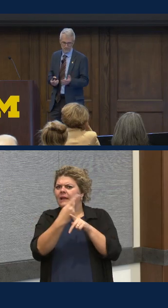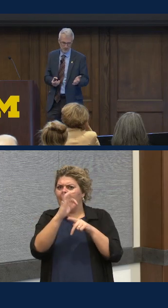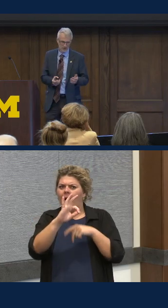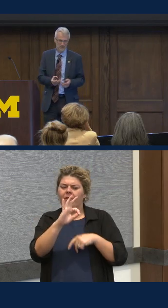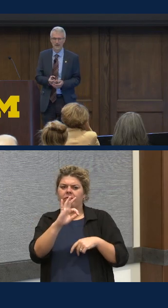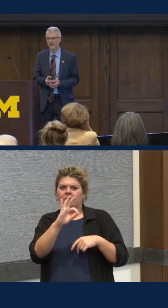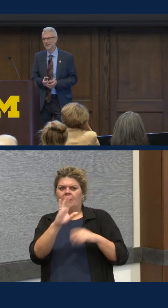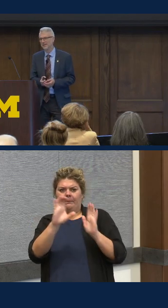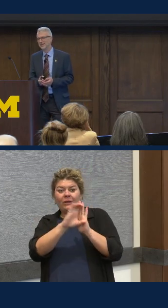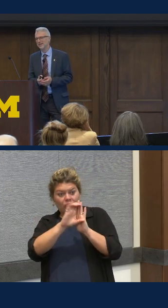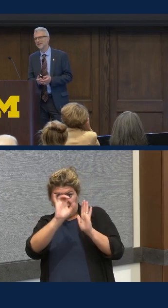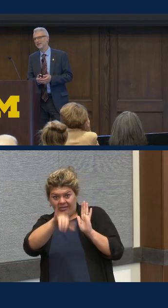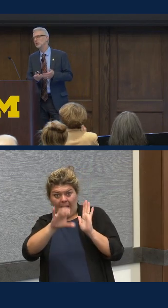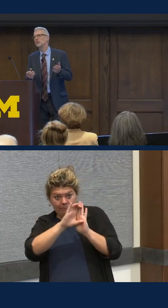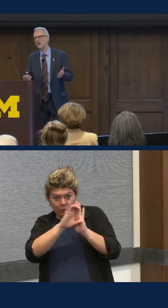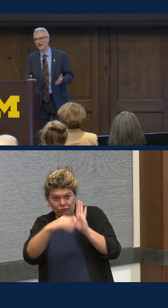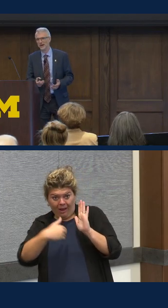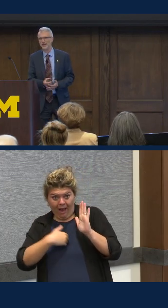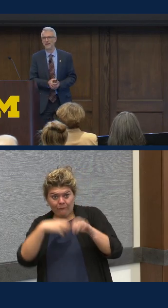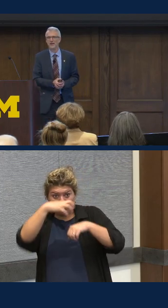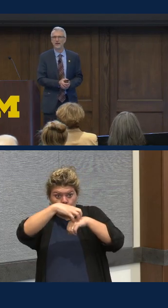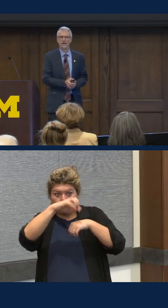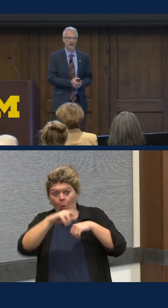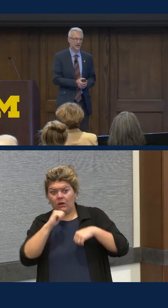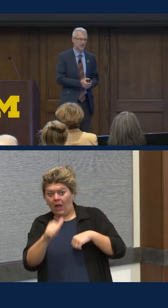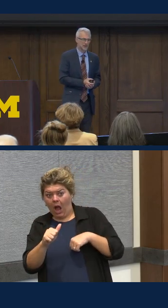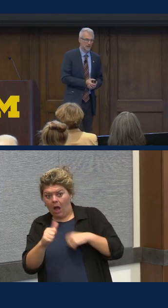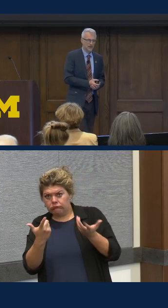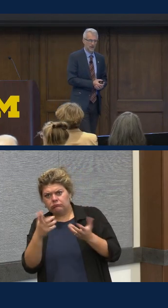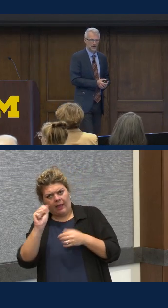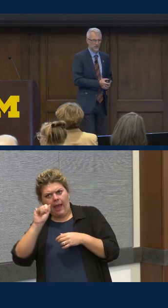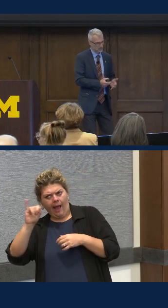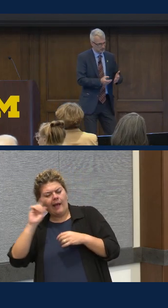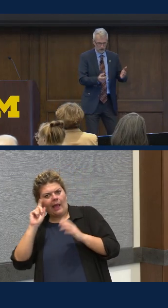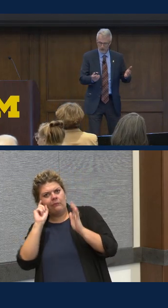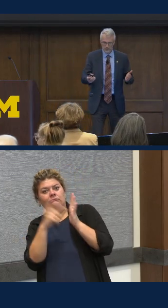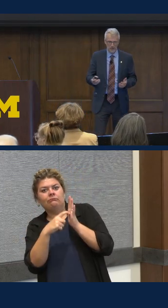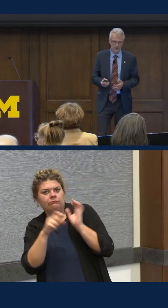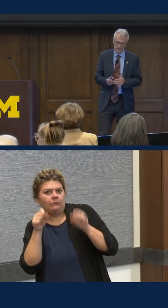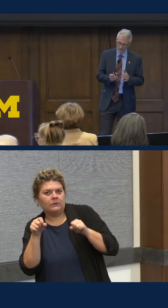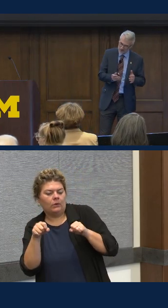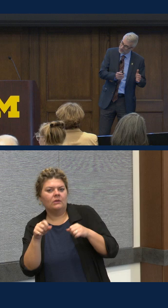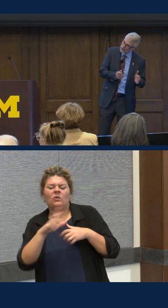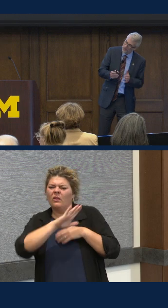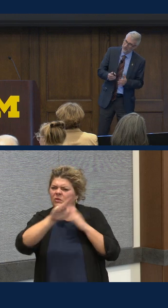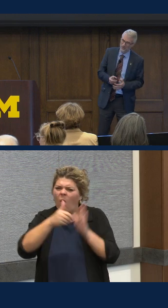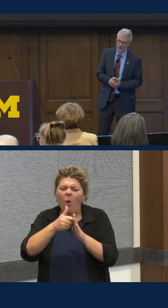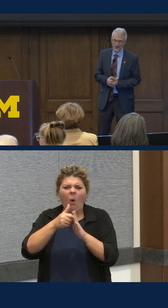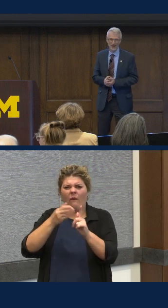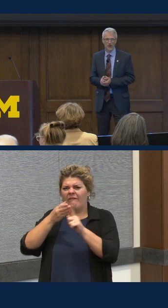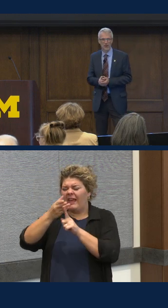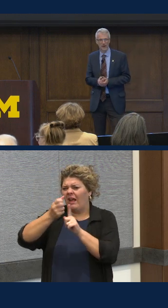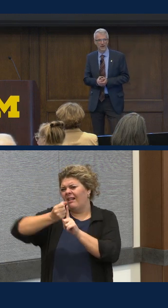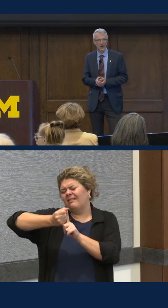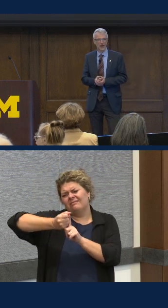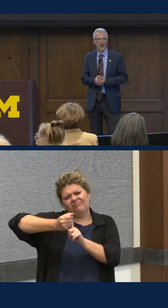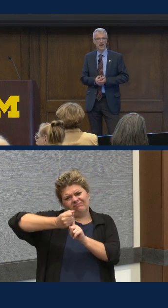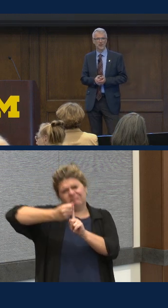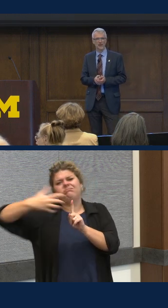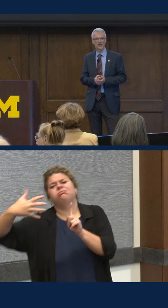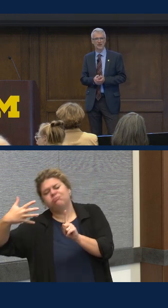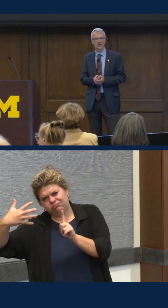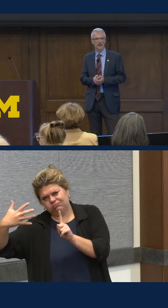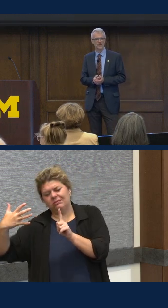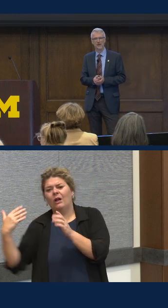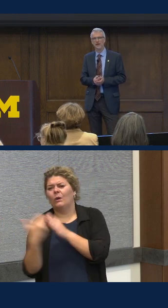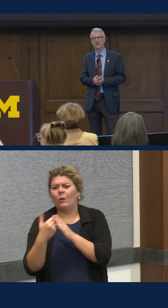this picture has a tumor or not in it, right? And so there's a whole field, even closer to mine now, on